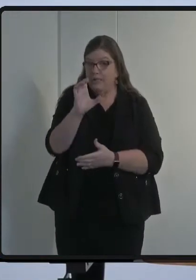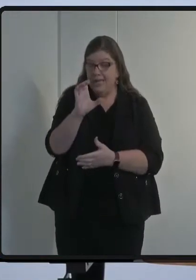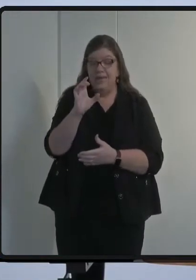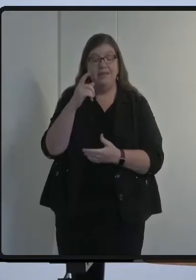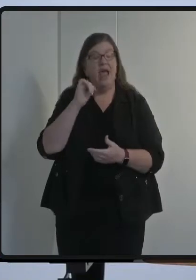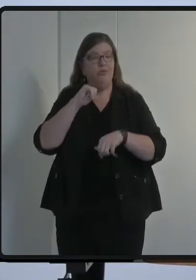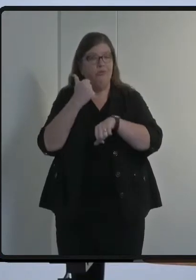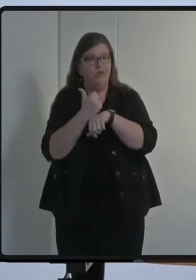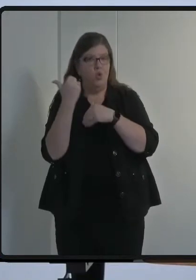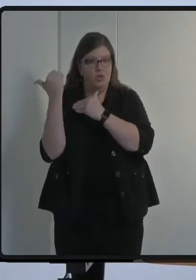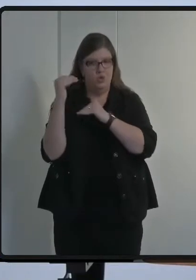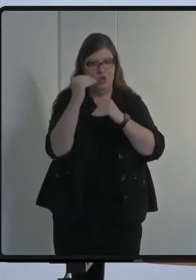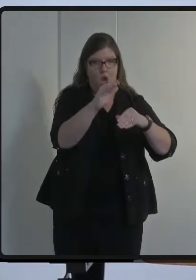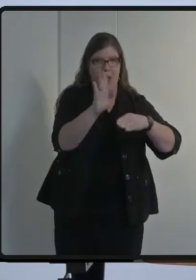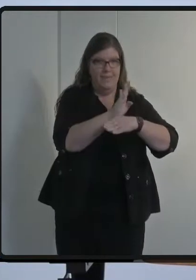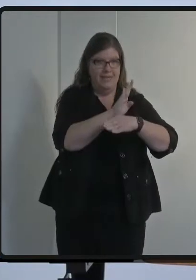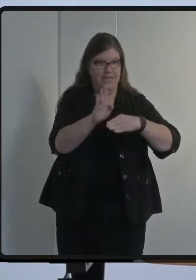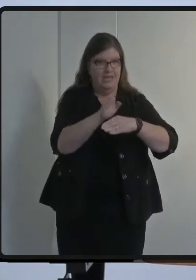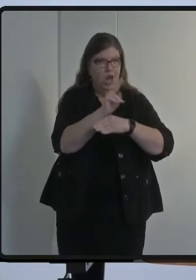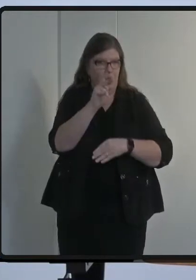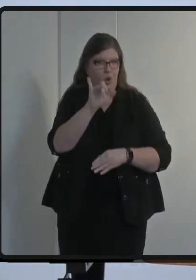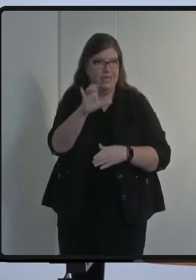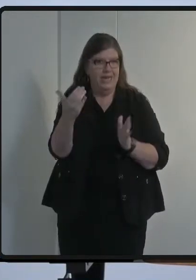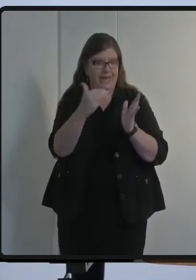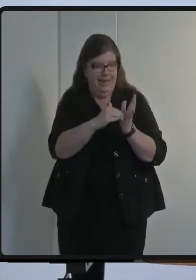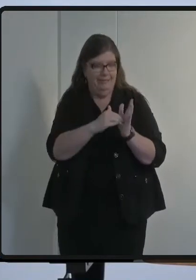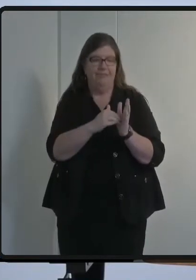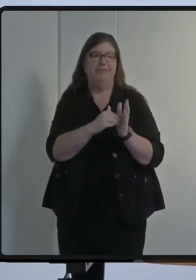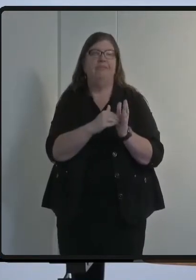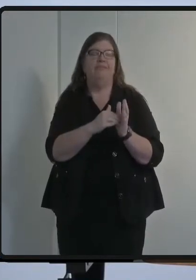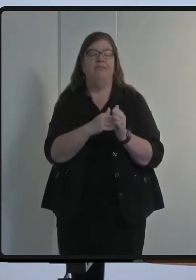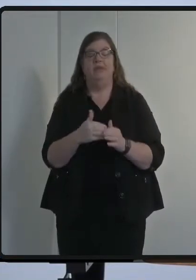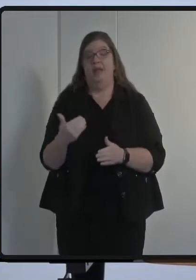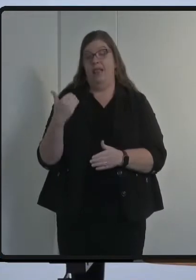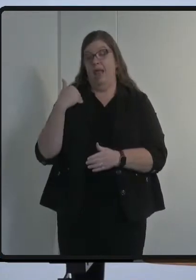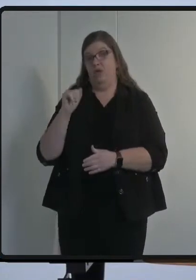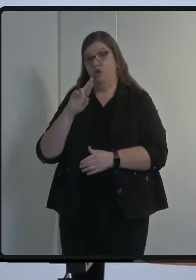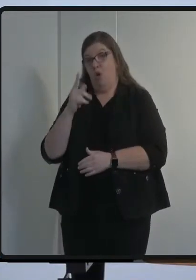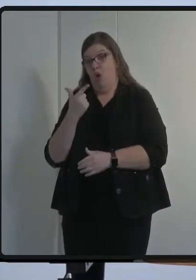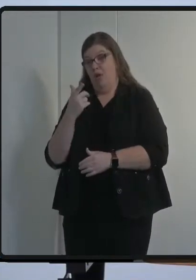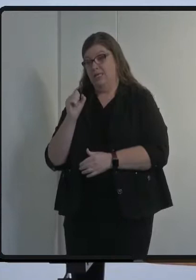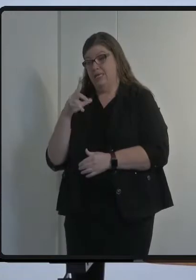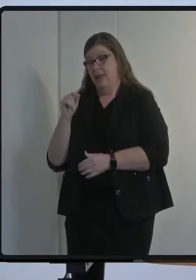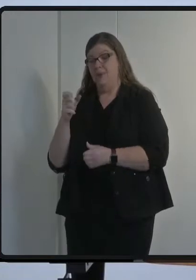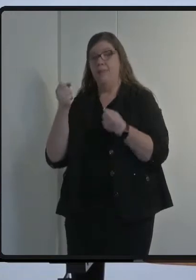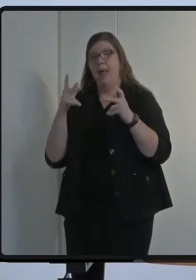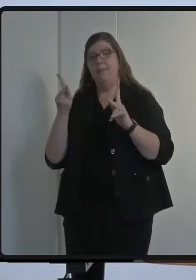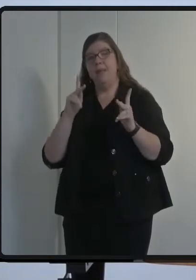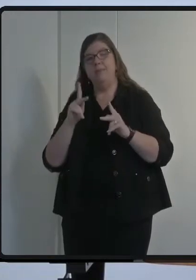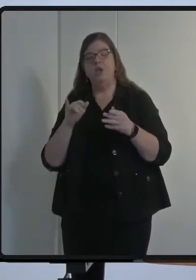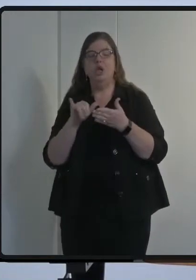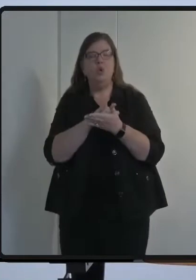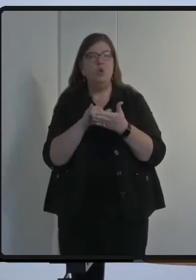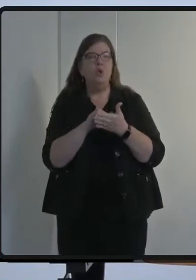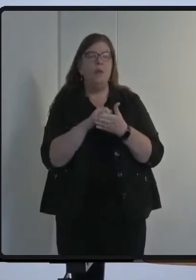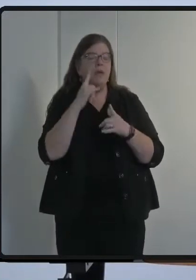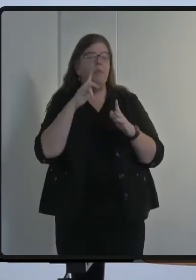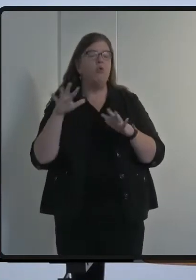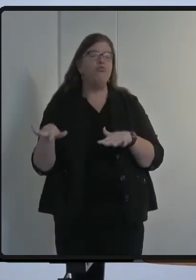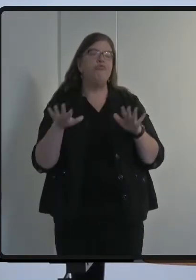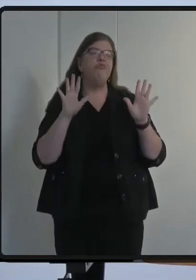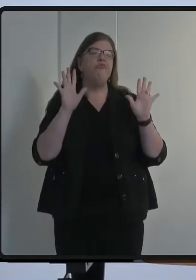restrictions on businesses to protect public health. In August and September, too many New Yorkers grew more lax and less vigilant